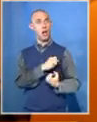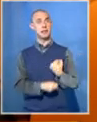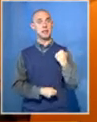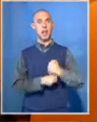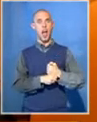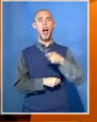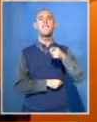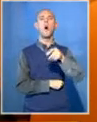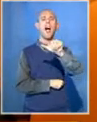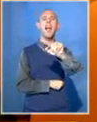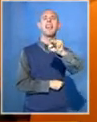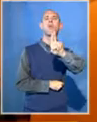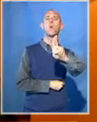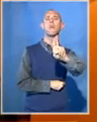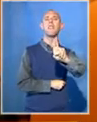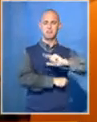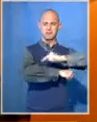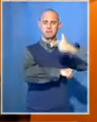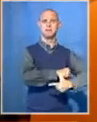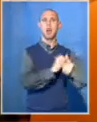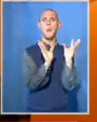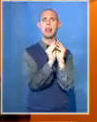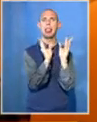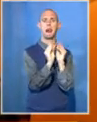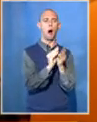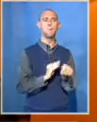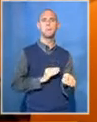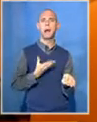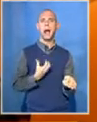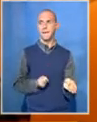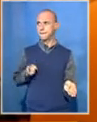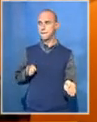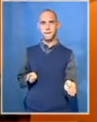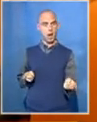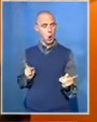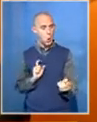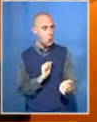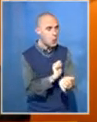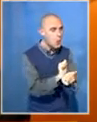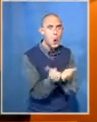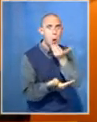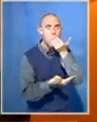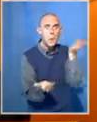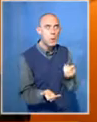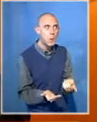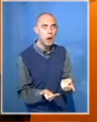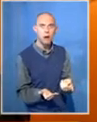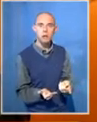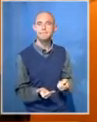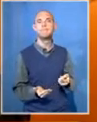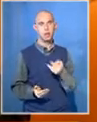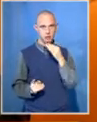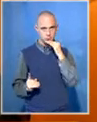to attend the 25th Assembly of the African Union was inconsistent with South Africa's obligations in terms of the Rome